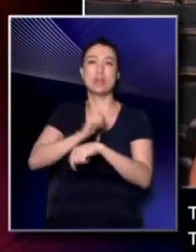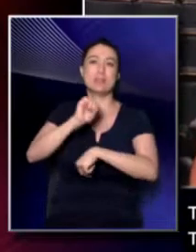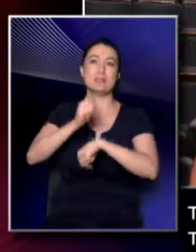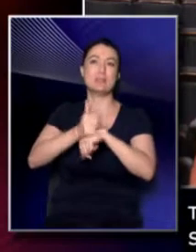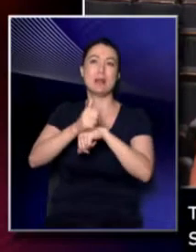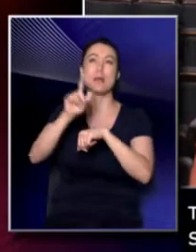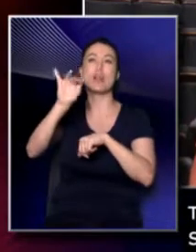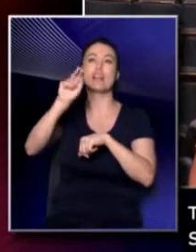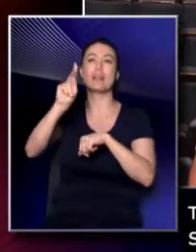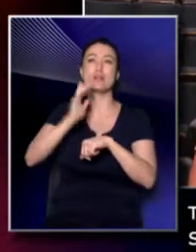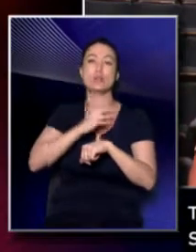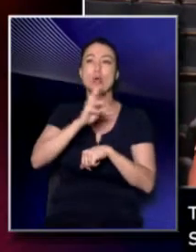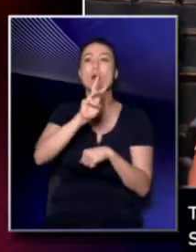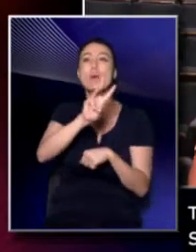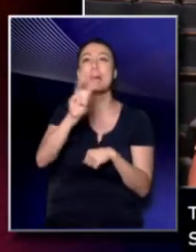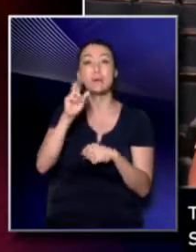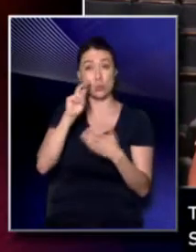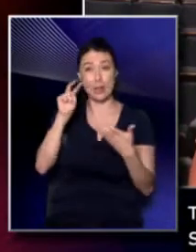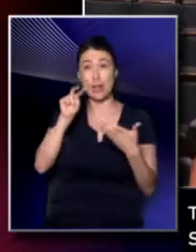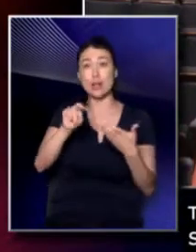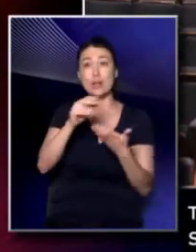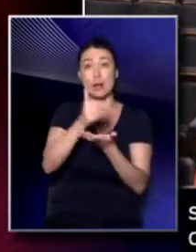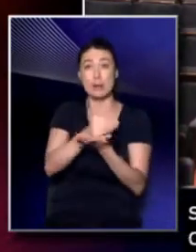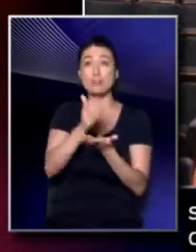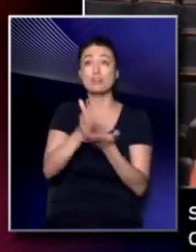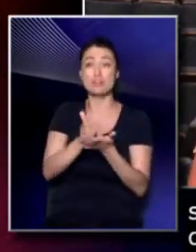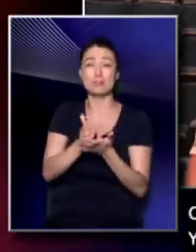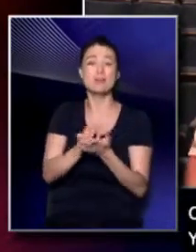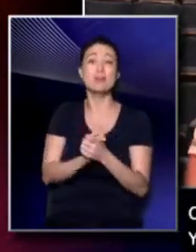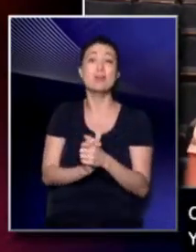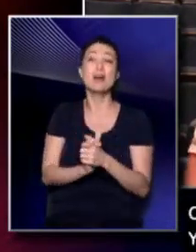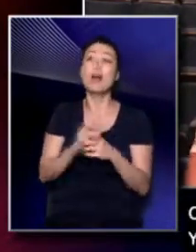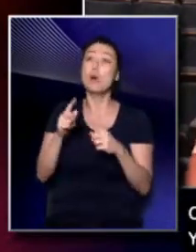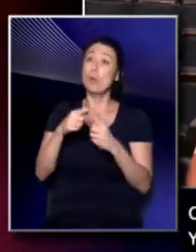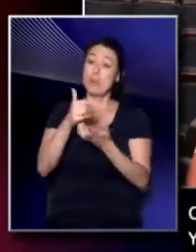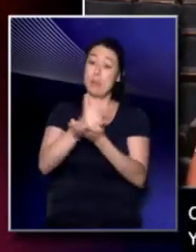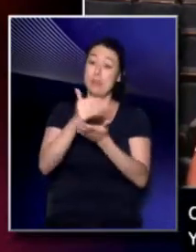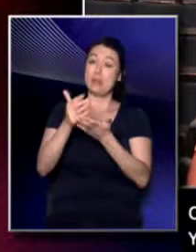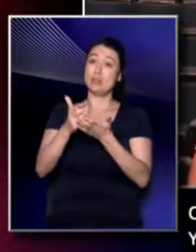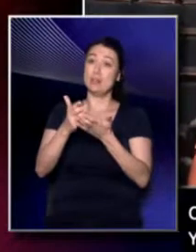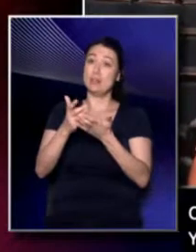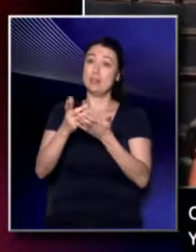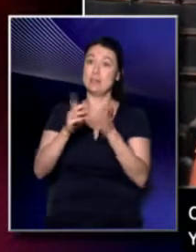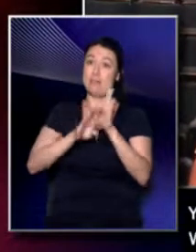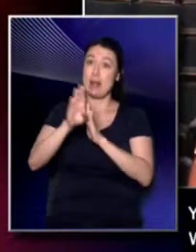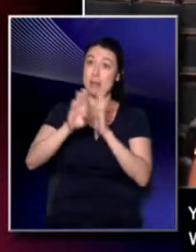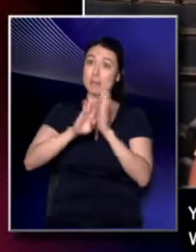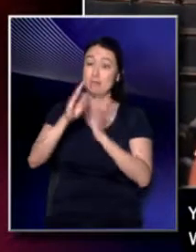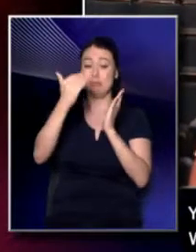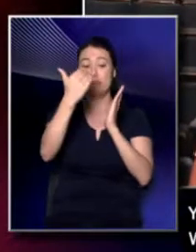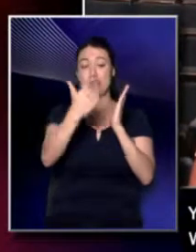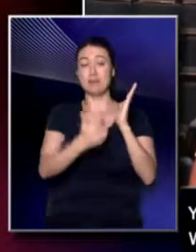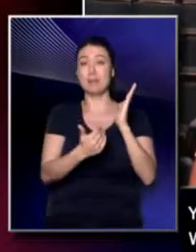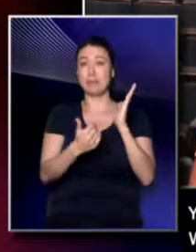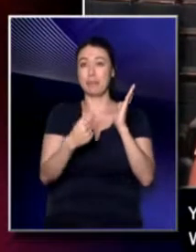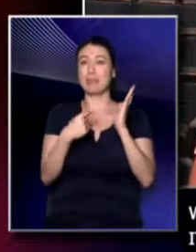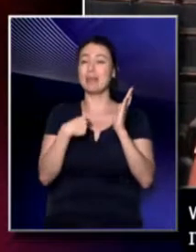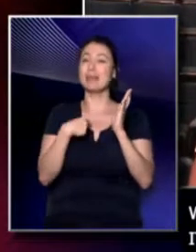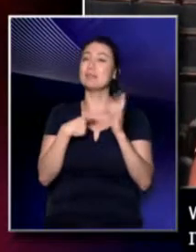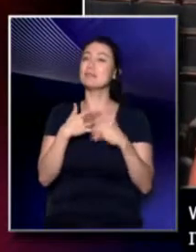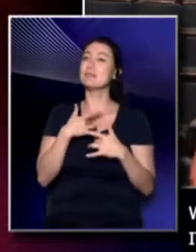to our web page. You could look at our budget, and when the budget's prepared, it's typically